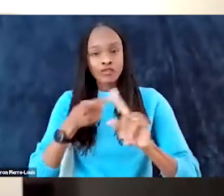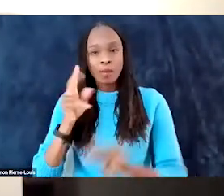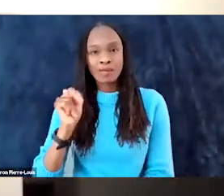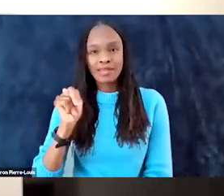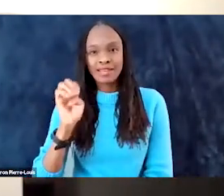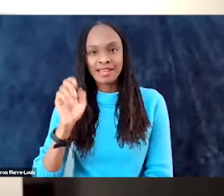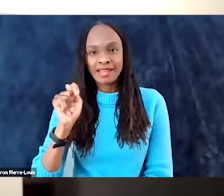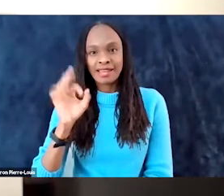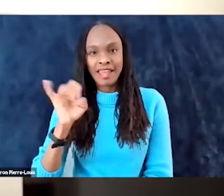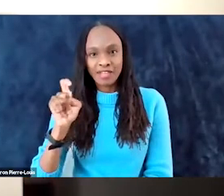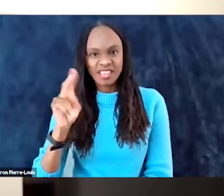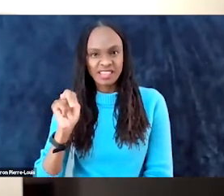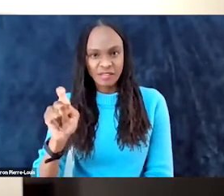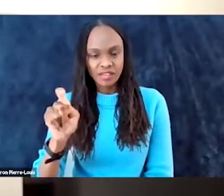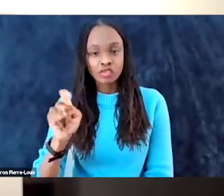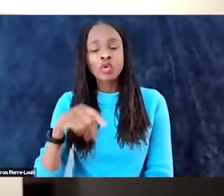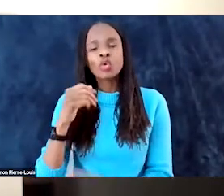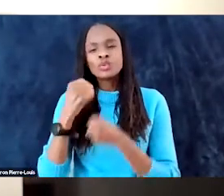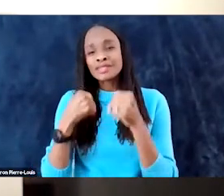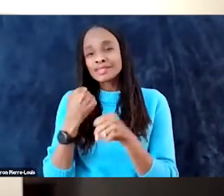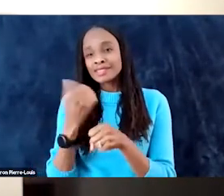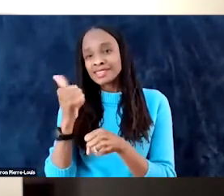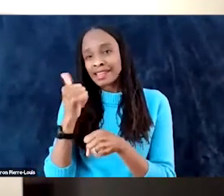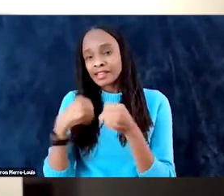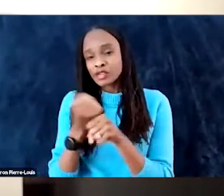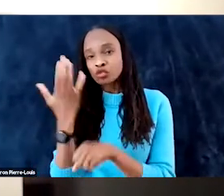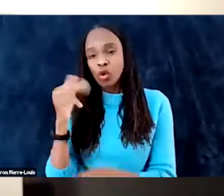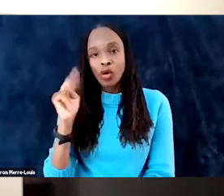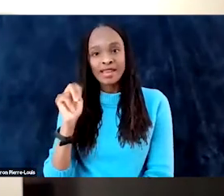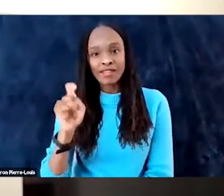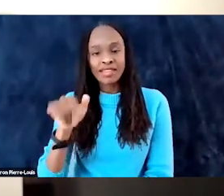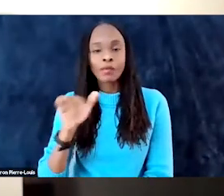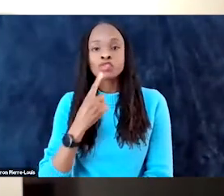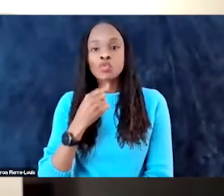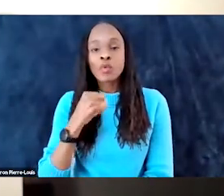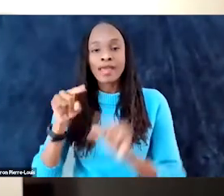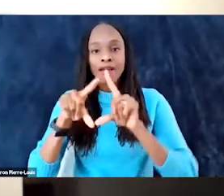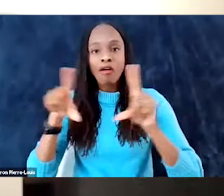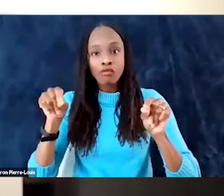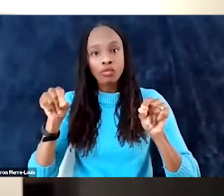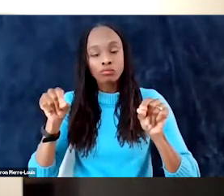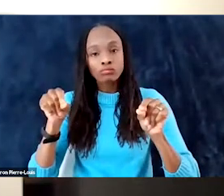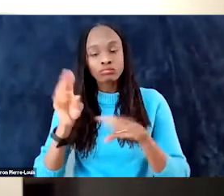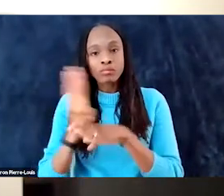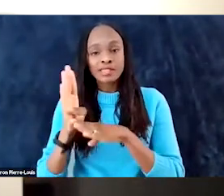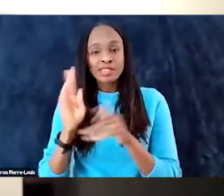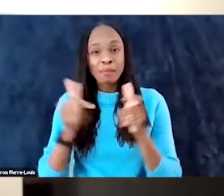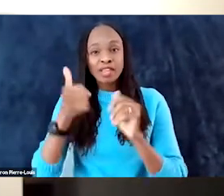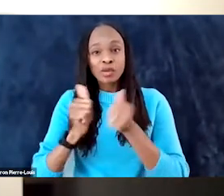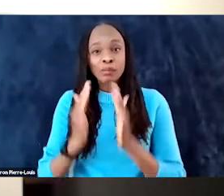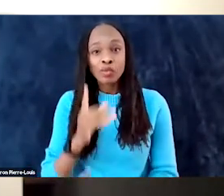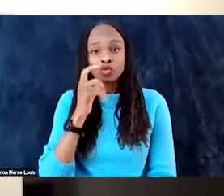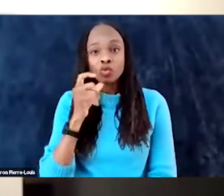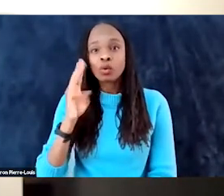in mind, 10 years ago, Netflix was the red envelope business. His biggest competitor was Blockbuster.